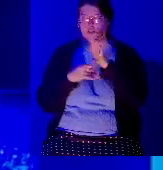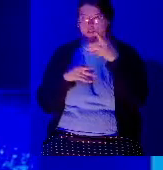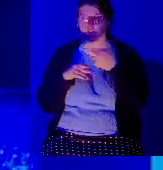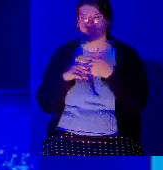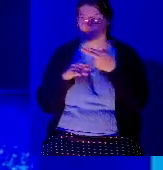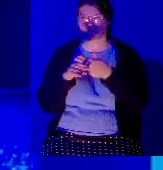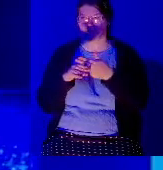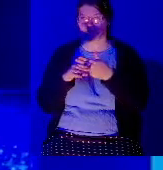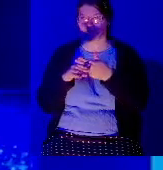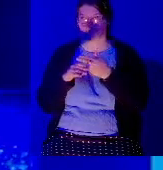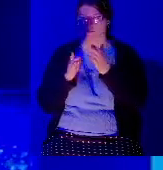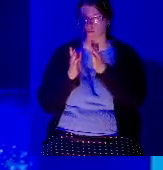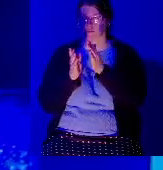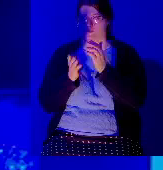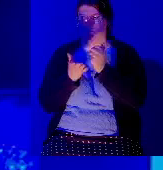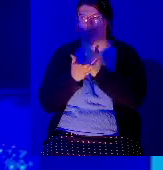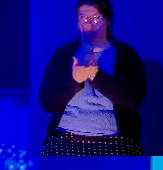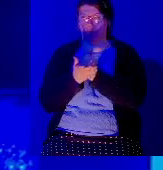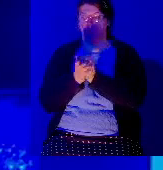Alrighty, so in